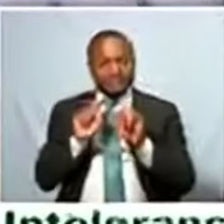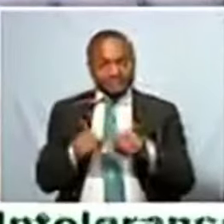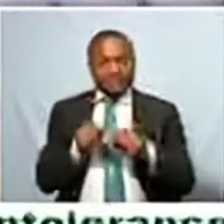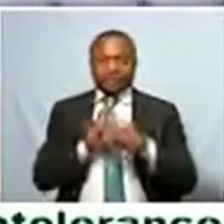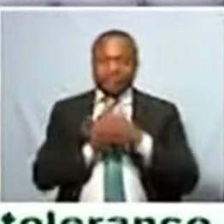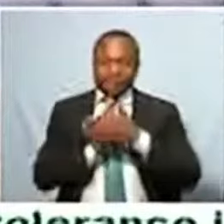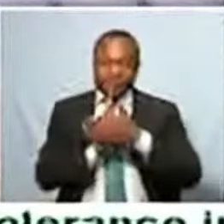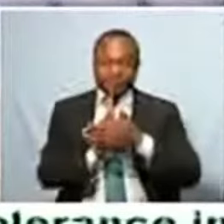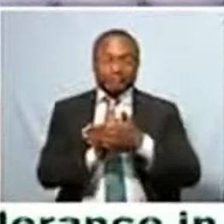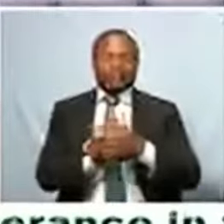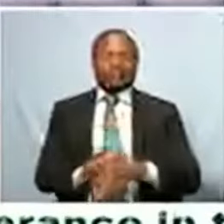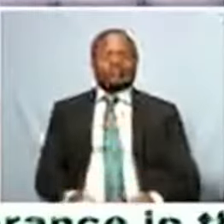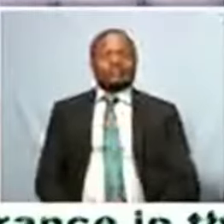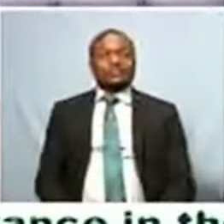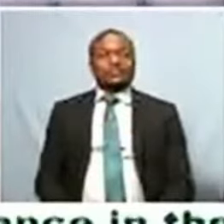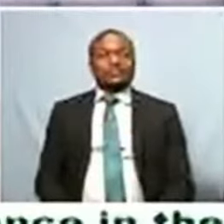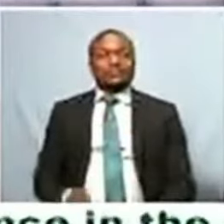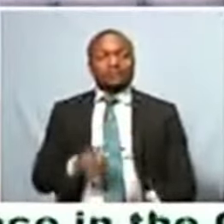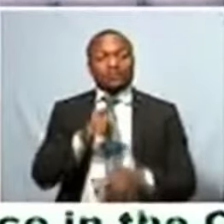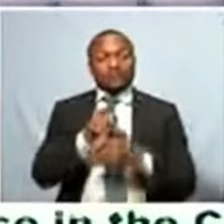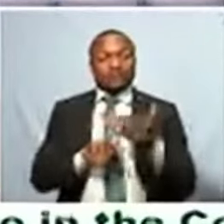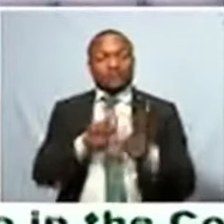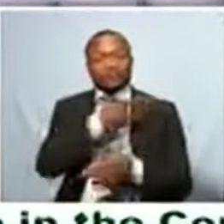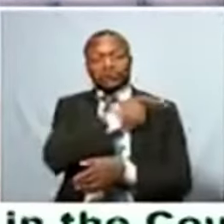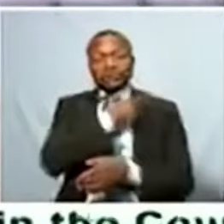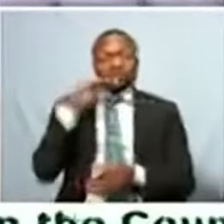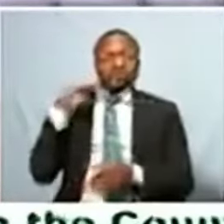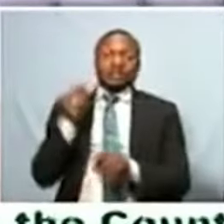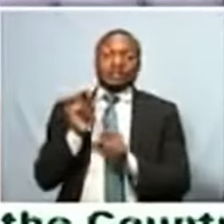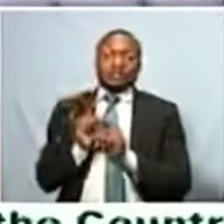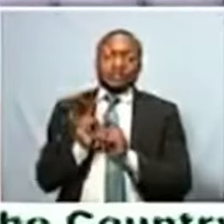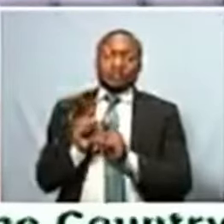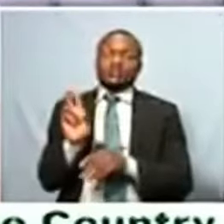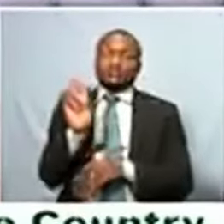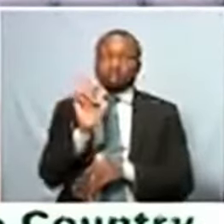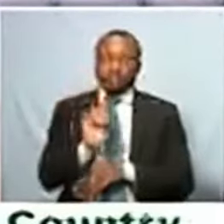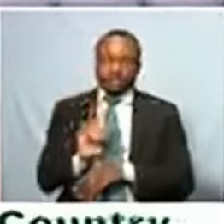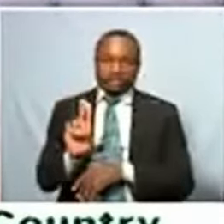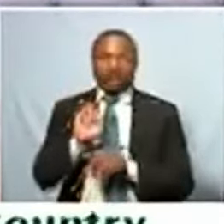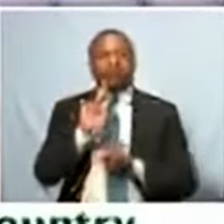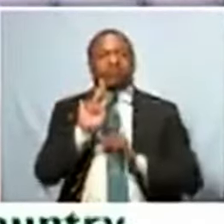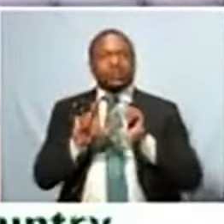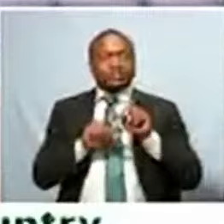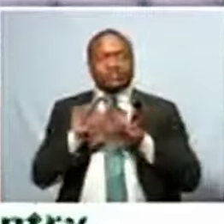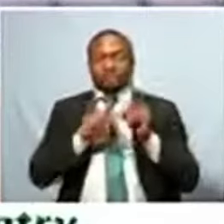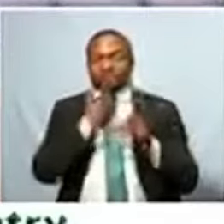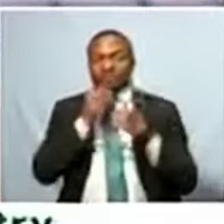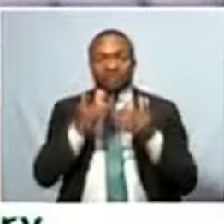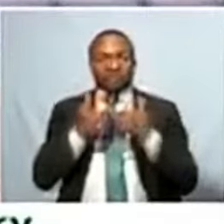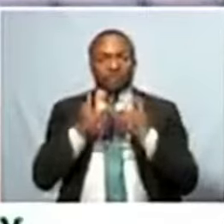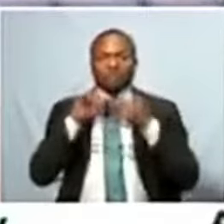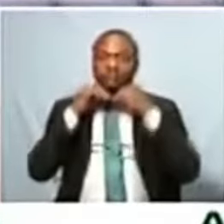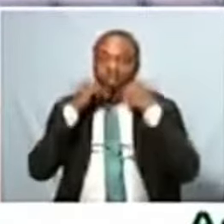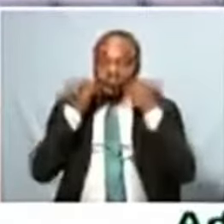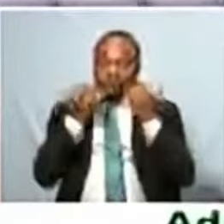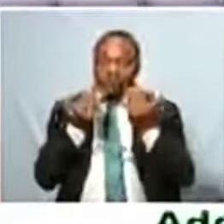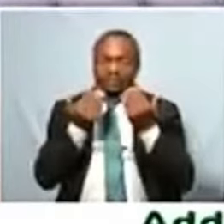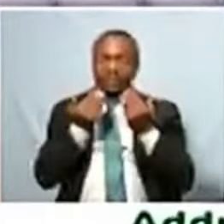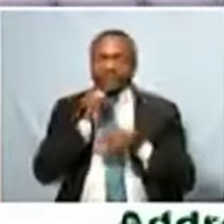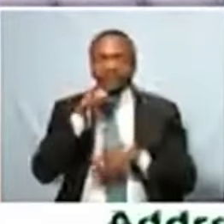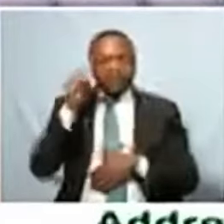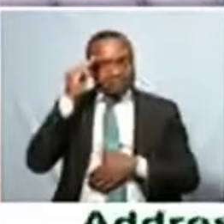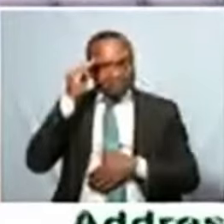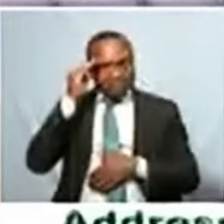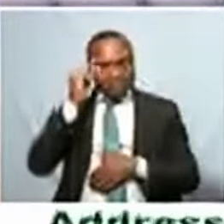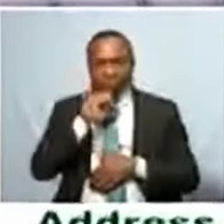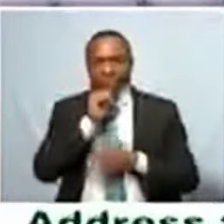guided on what parliamentary word to use for people that do not have shame. I don't know, Madam Speaker.